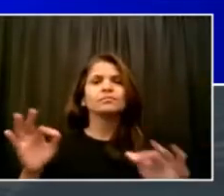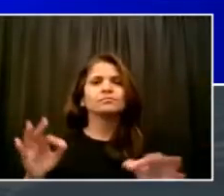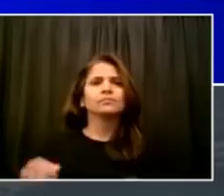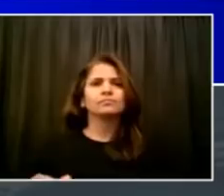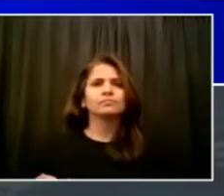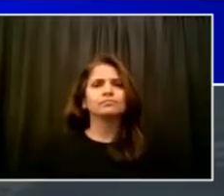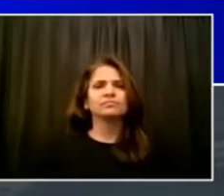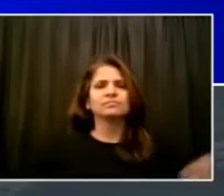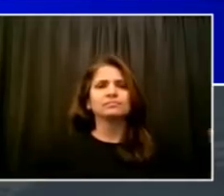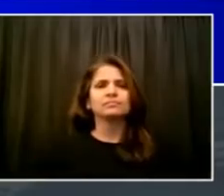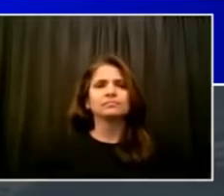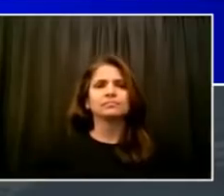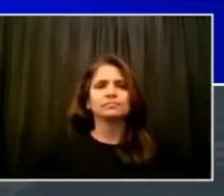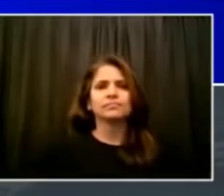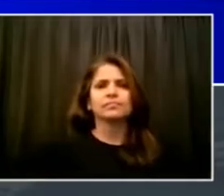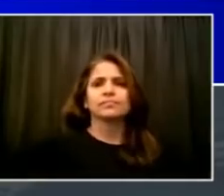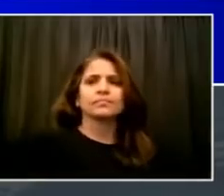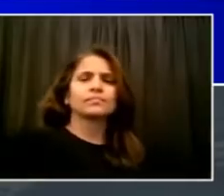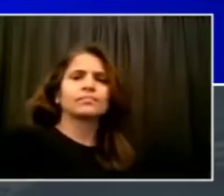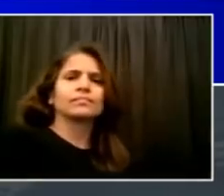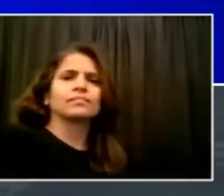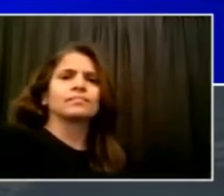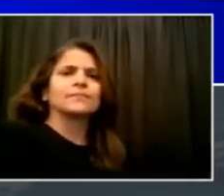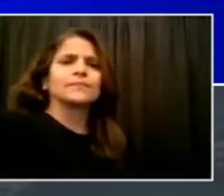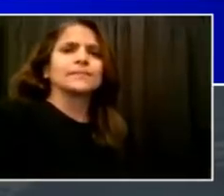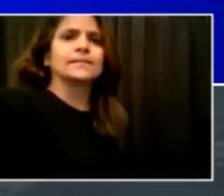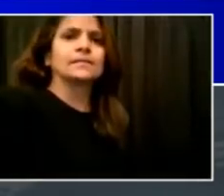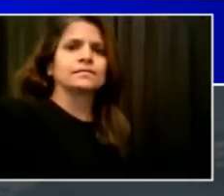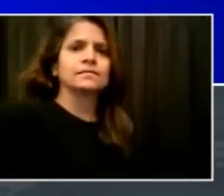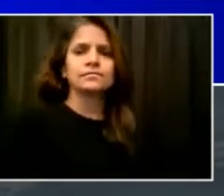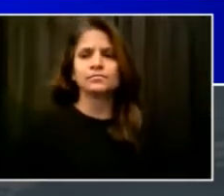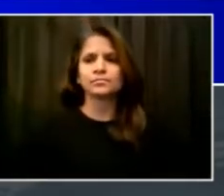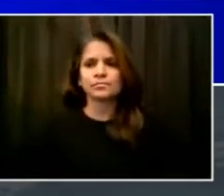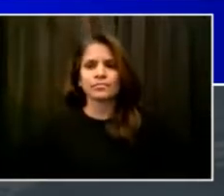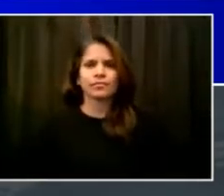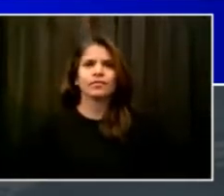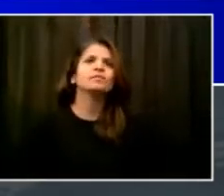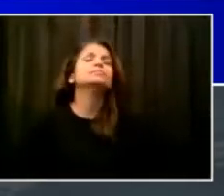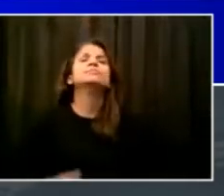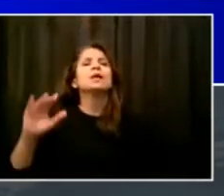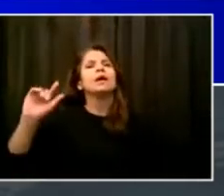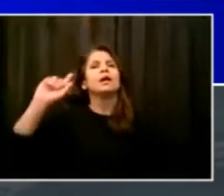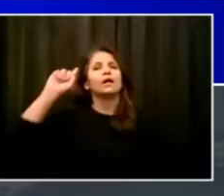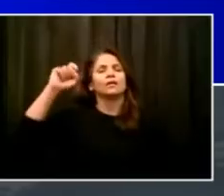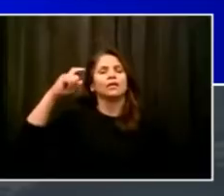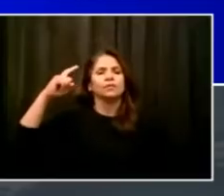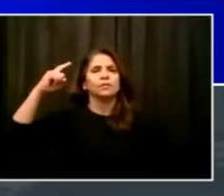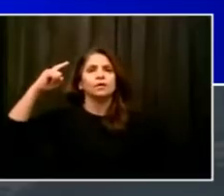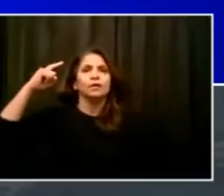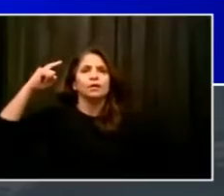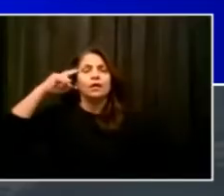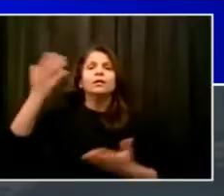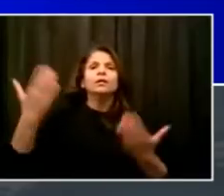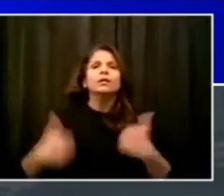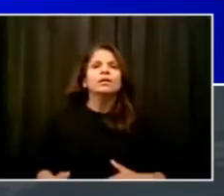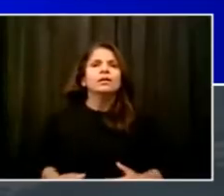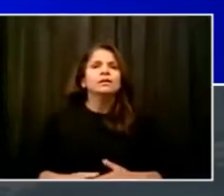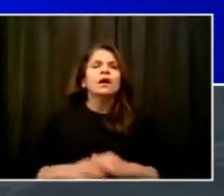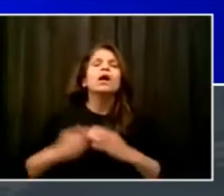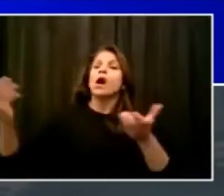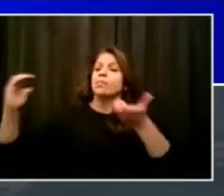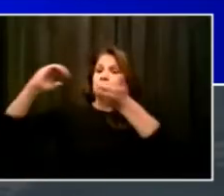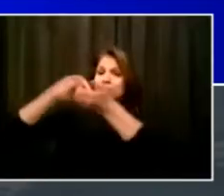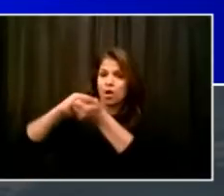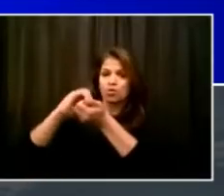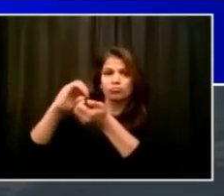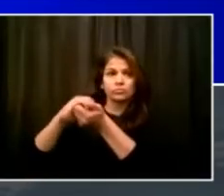in the city government, all our partners, all those people in business who came to help us, and the ingenuity that was constantly applied to the